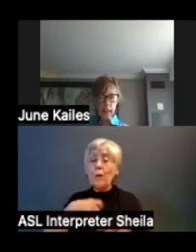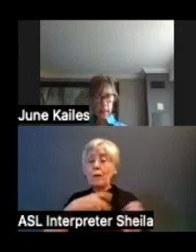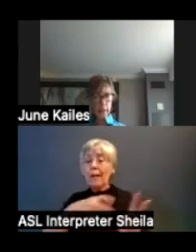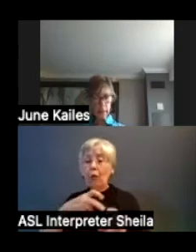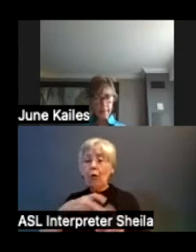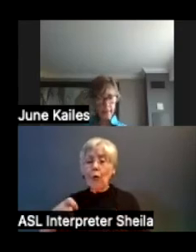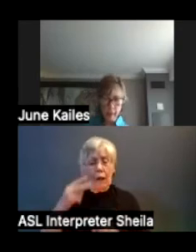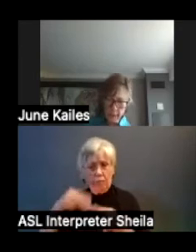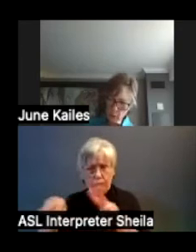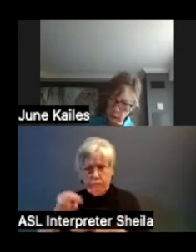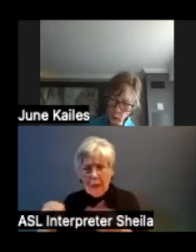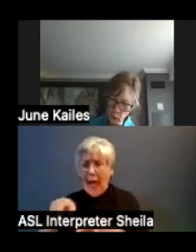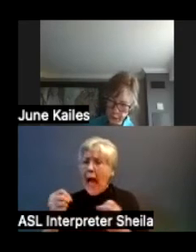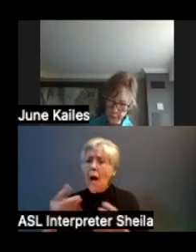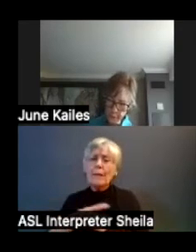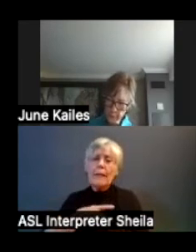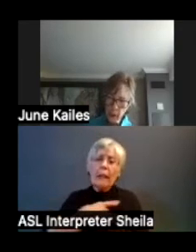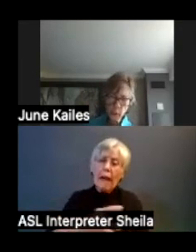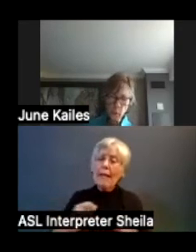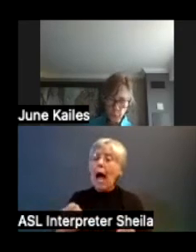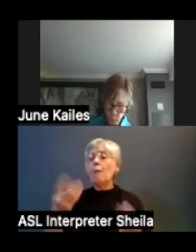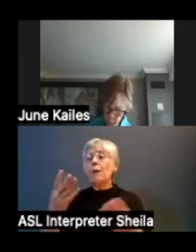many shares are there? How many retweets